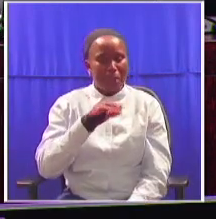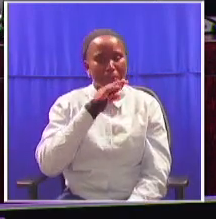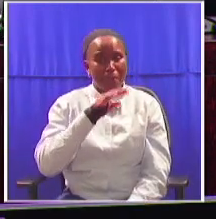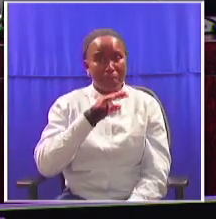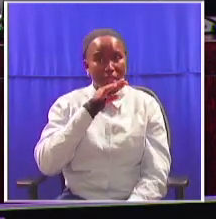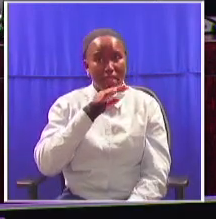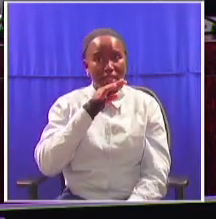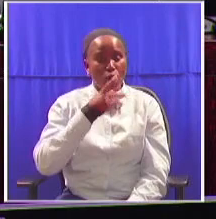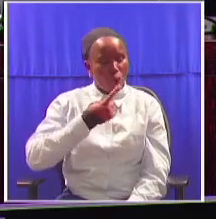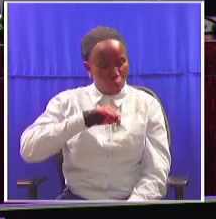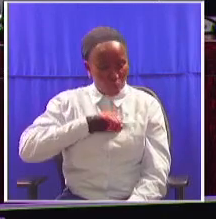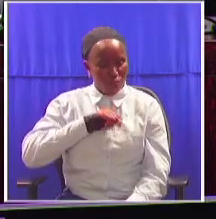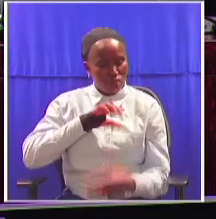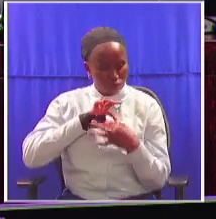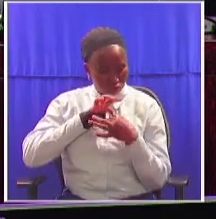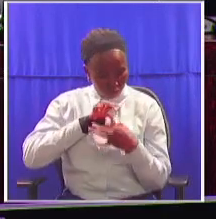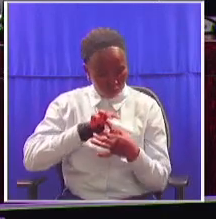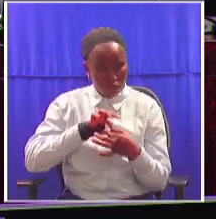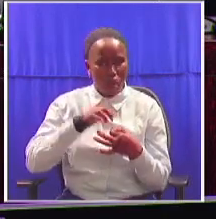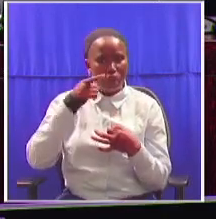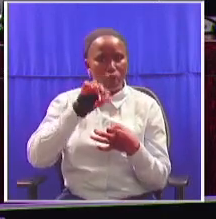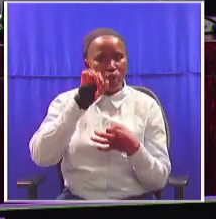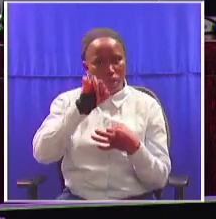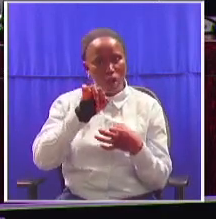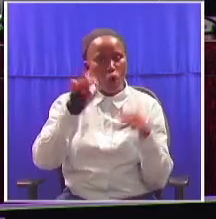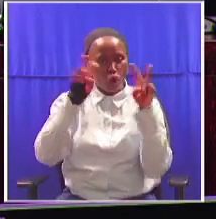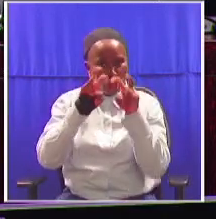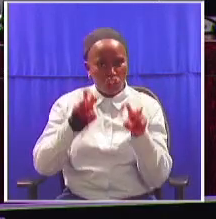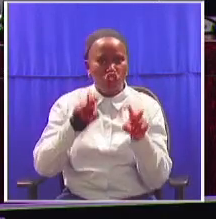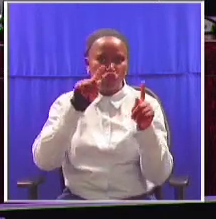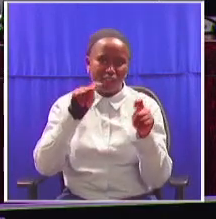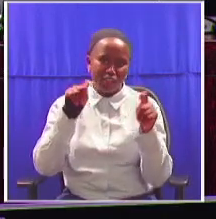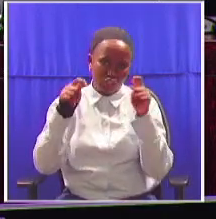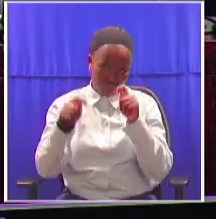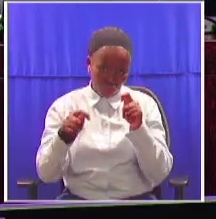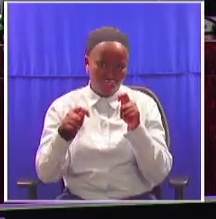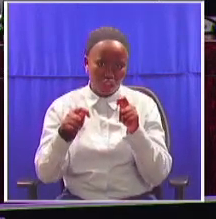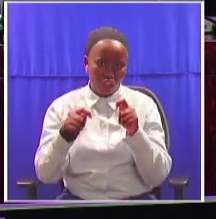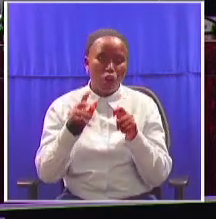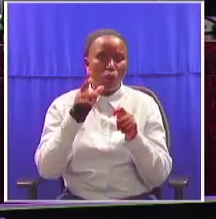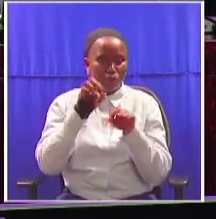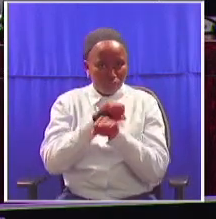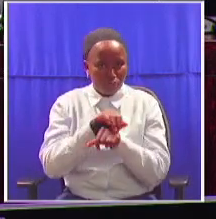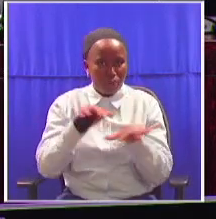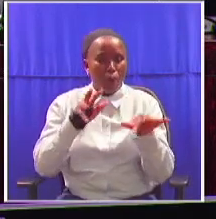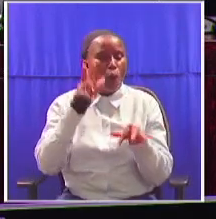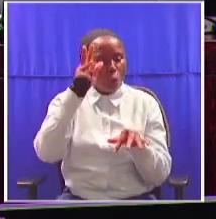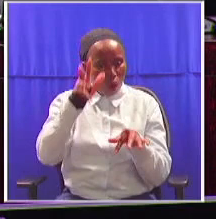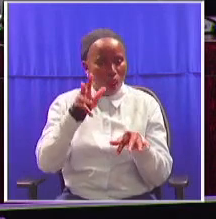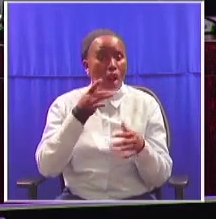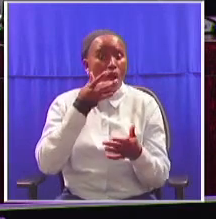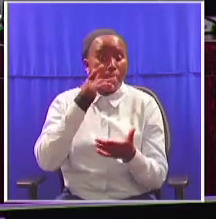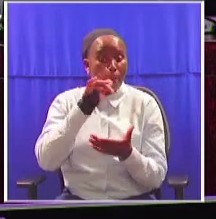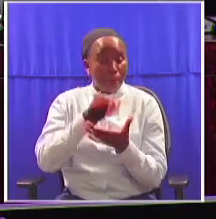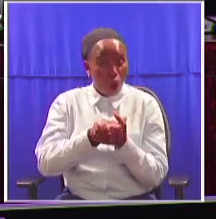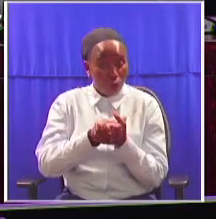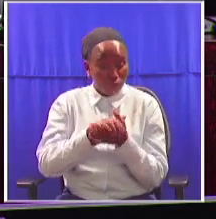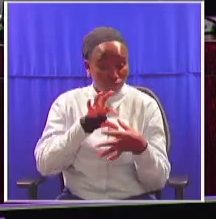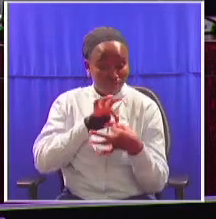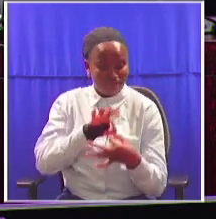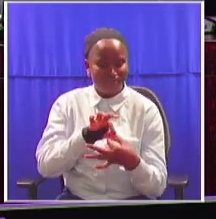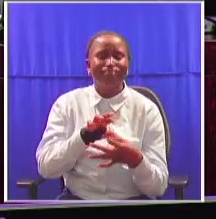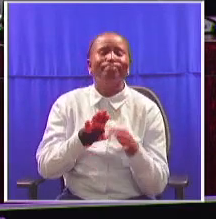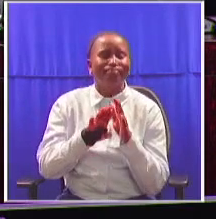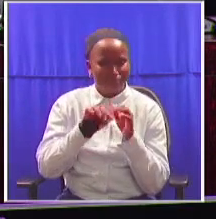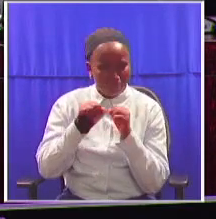a just energy transition. We will stick to our commitment to reduce our